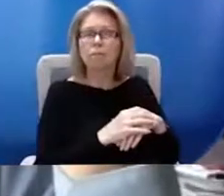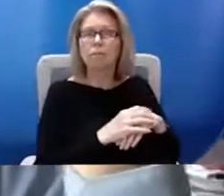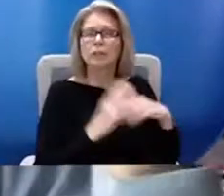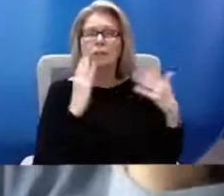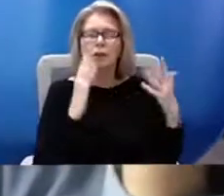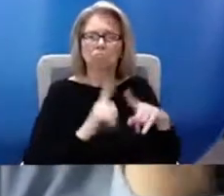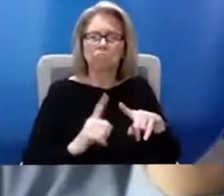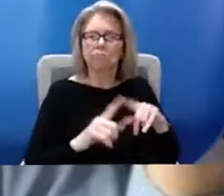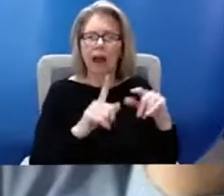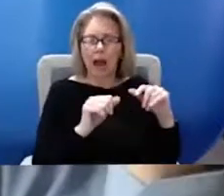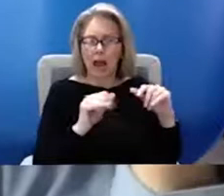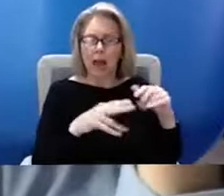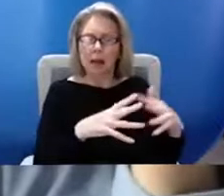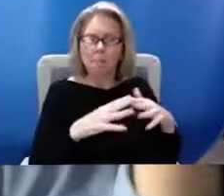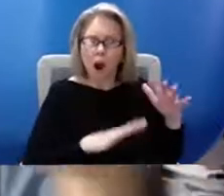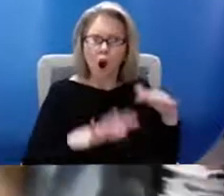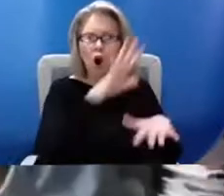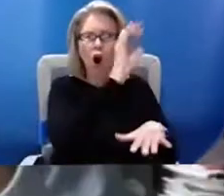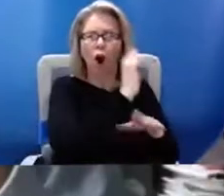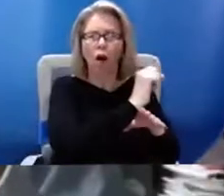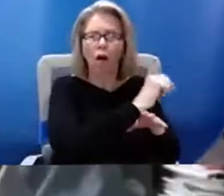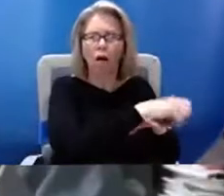America, from what we call Abya Yala,